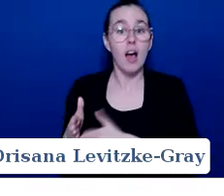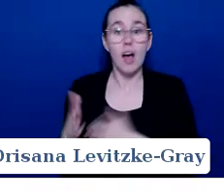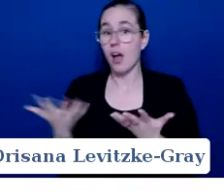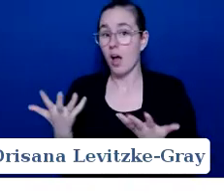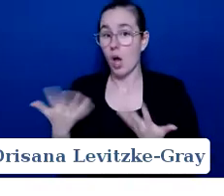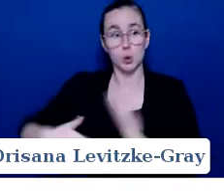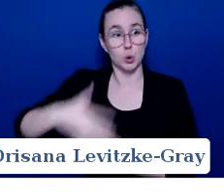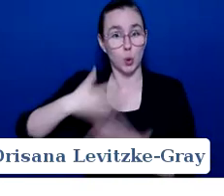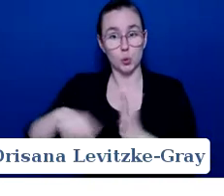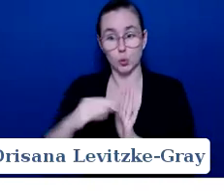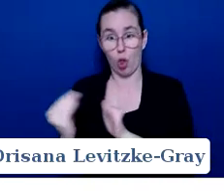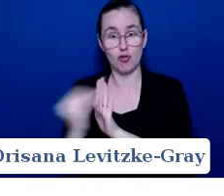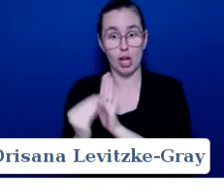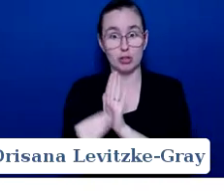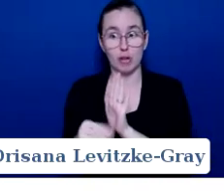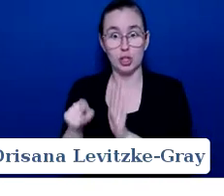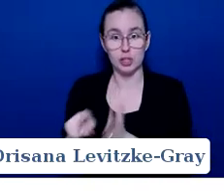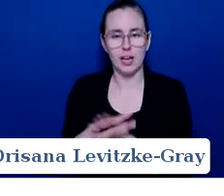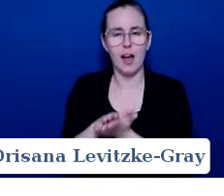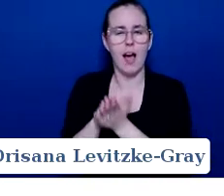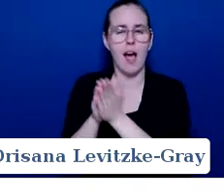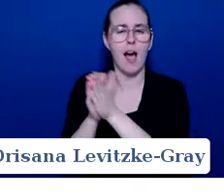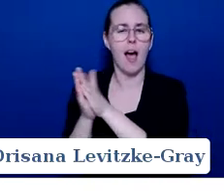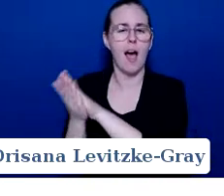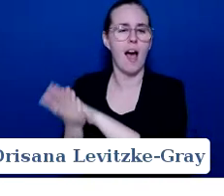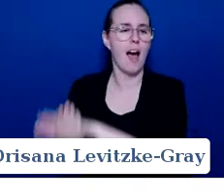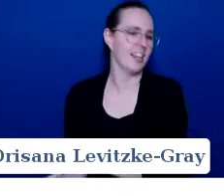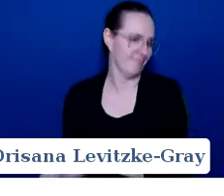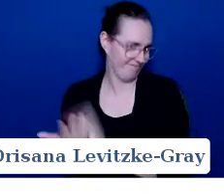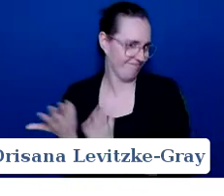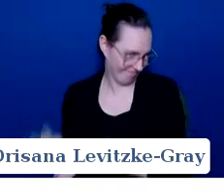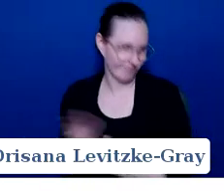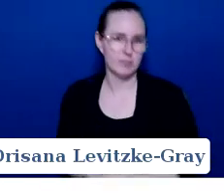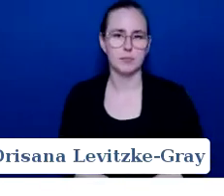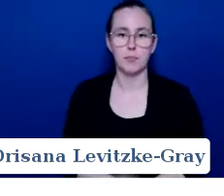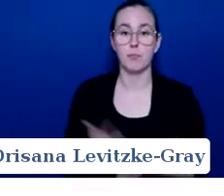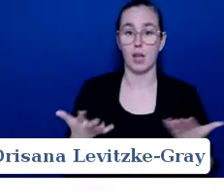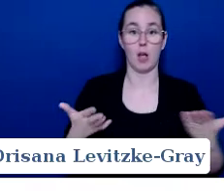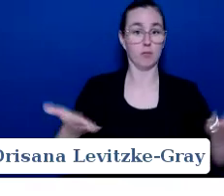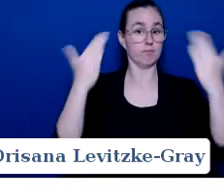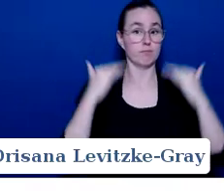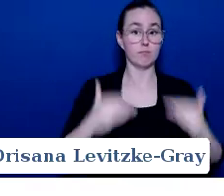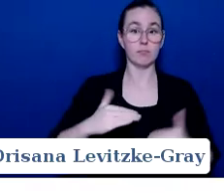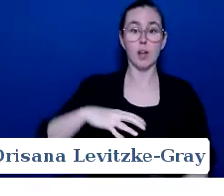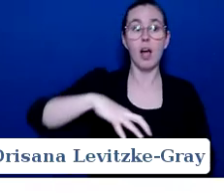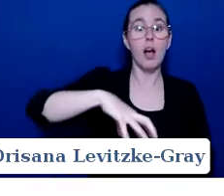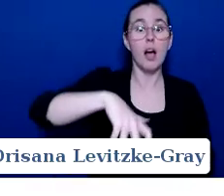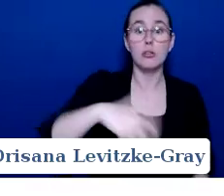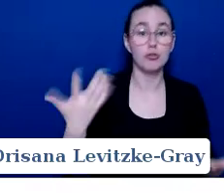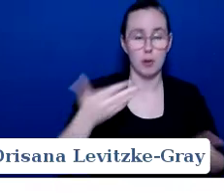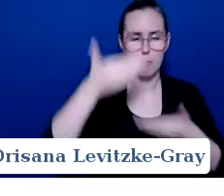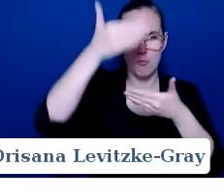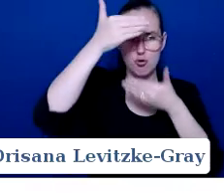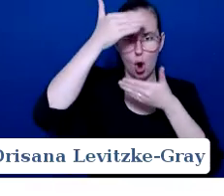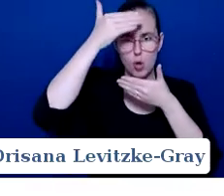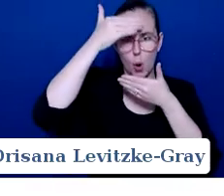system. Well, last example, I would like to speak a bit about Morocco. Morocco as well, they conducted